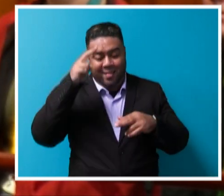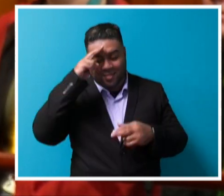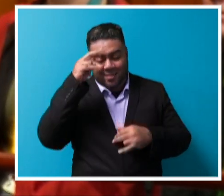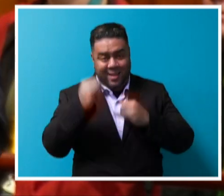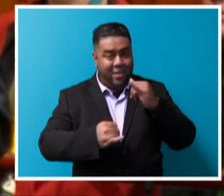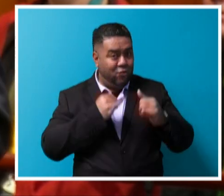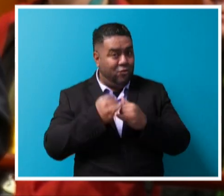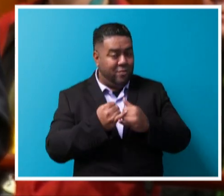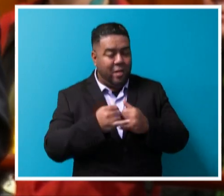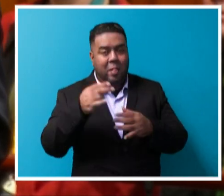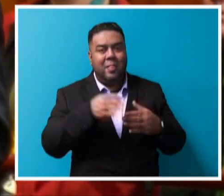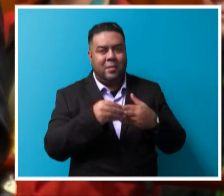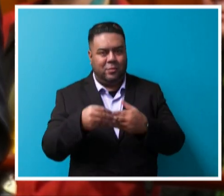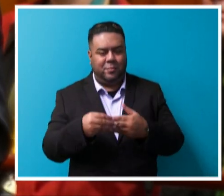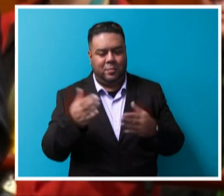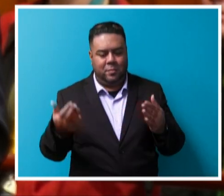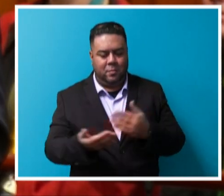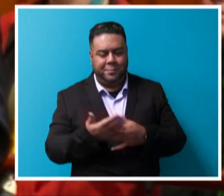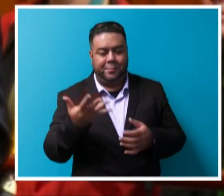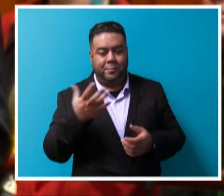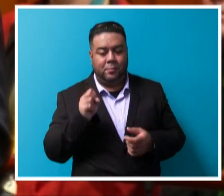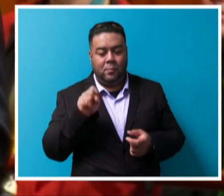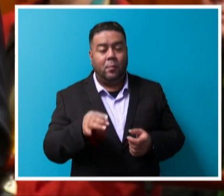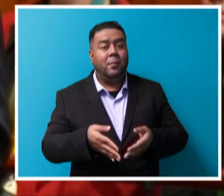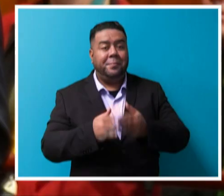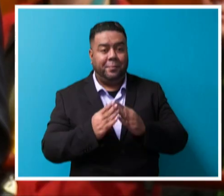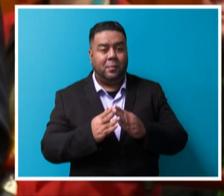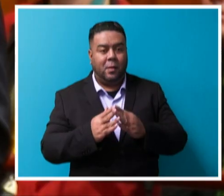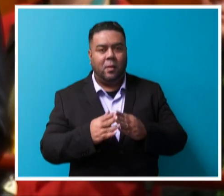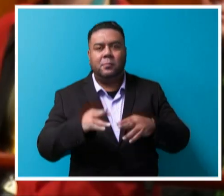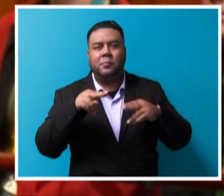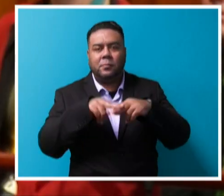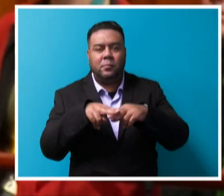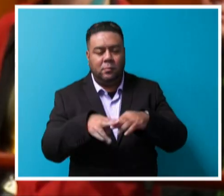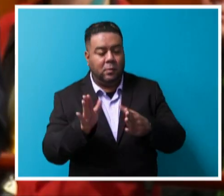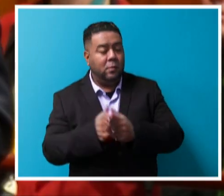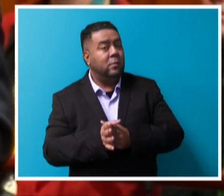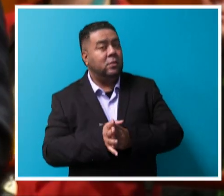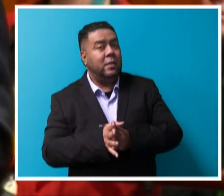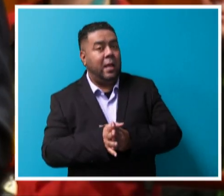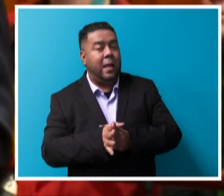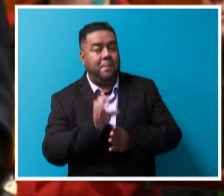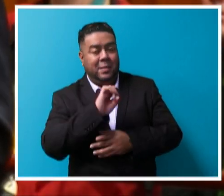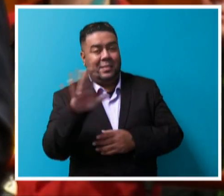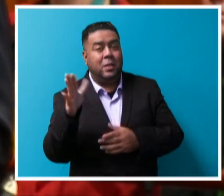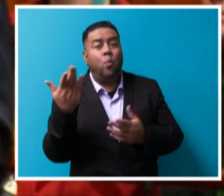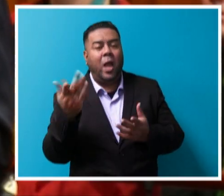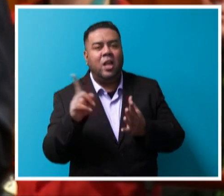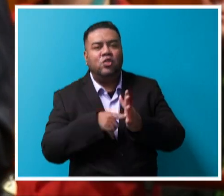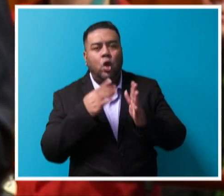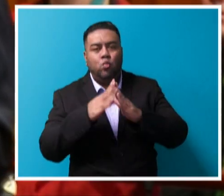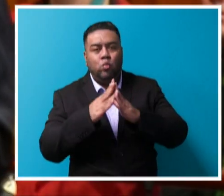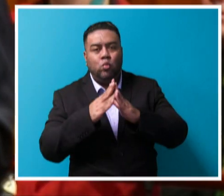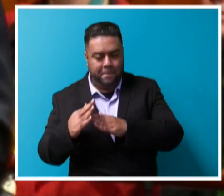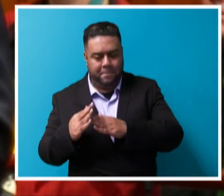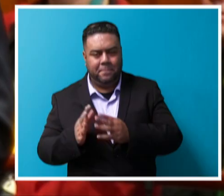Prime Minister, including the recent establishment of Fiji's embassy in Jerusalem and the opening of the embassy of the